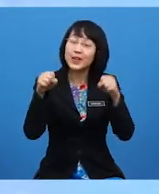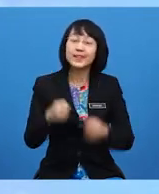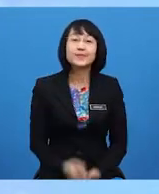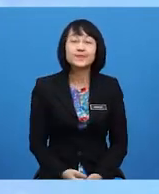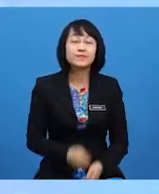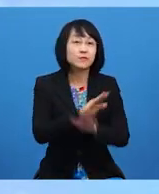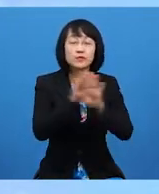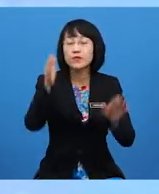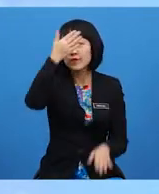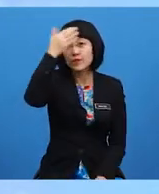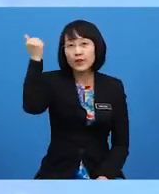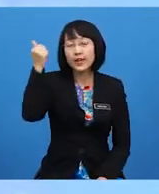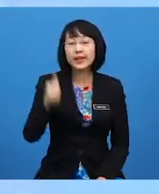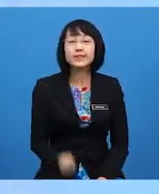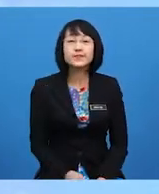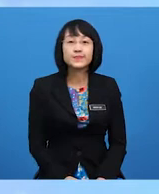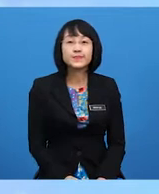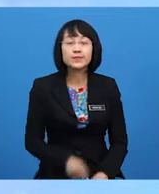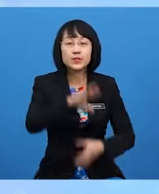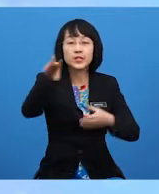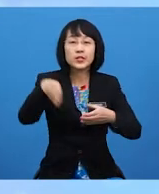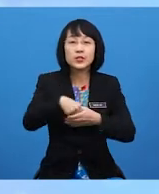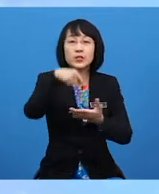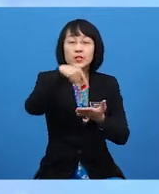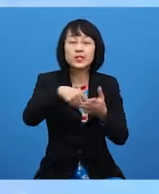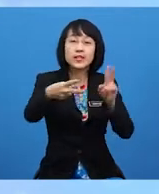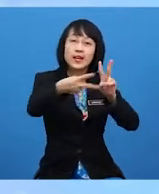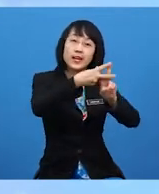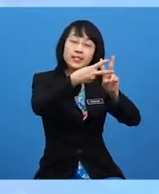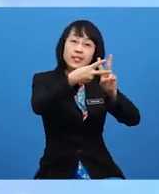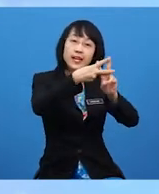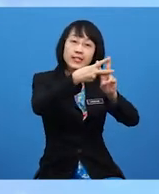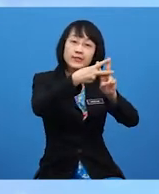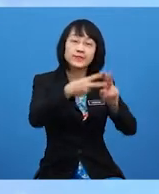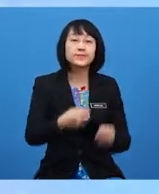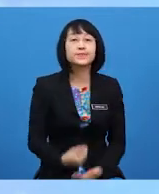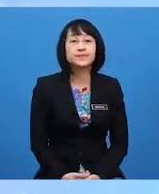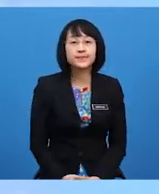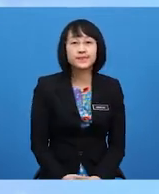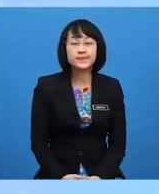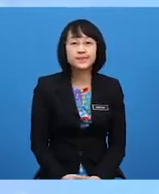Don't forget to include these hashtags in your artwork.